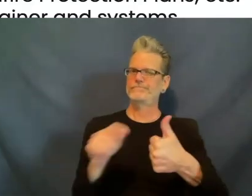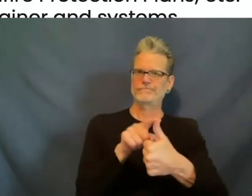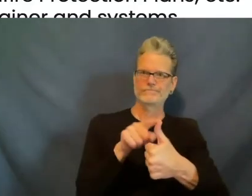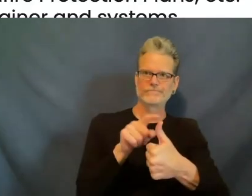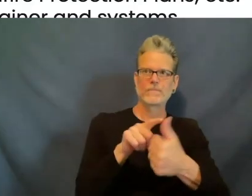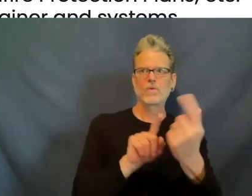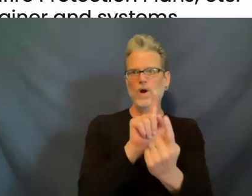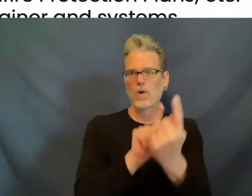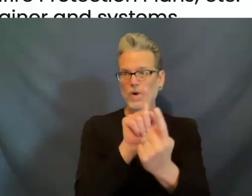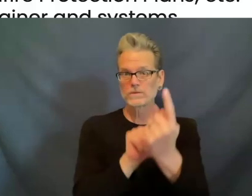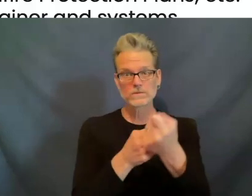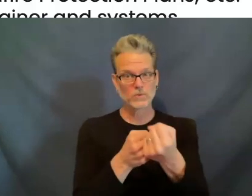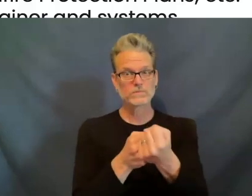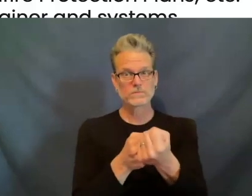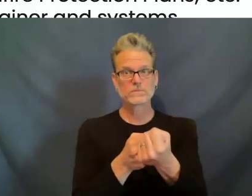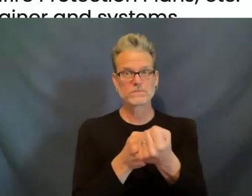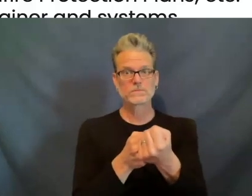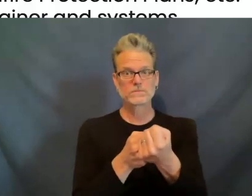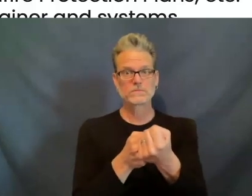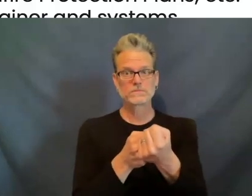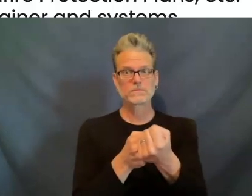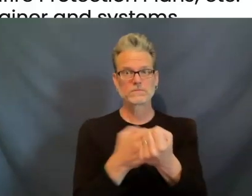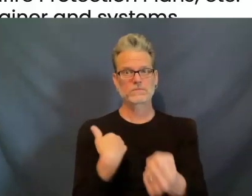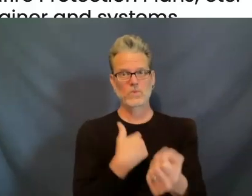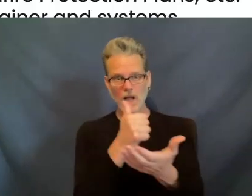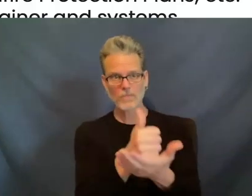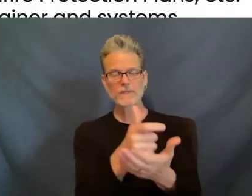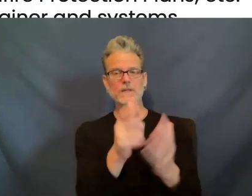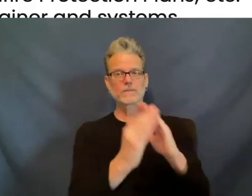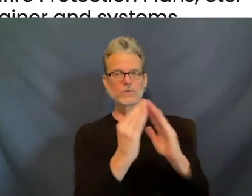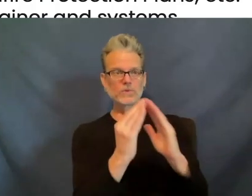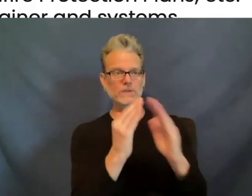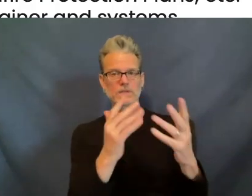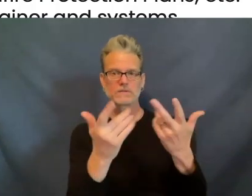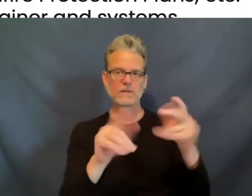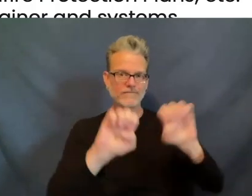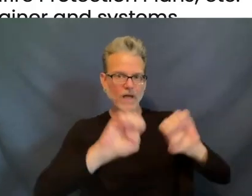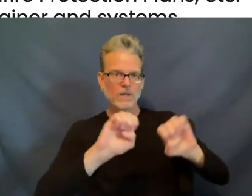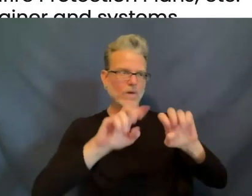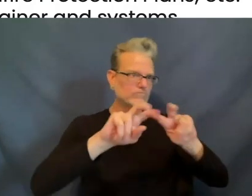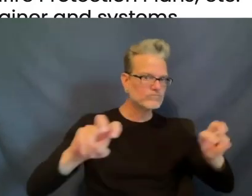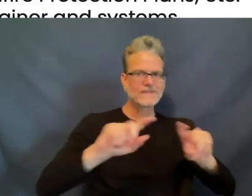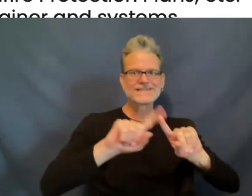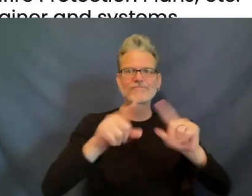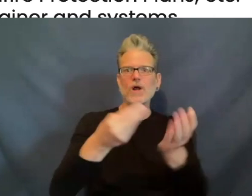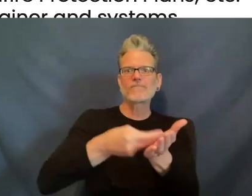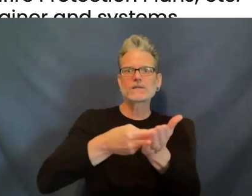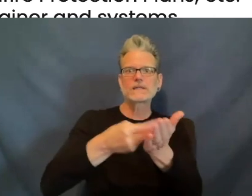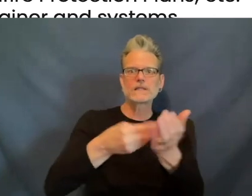one-on-one support, where we're helping communities evaluate, explore different funding opportunities.